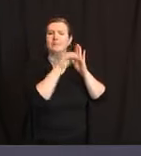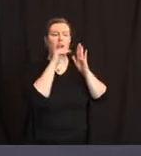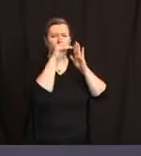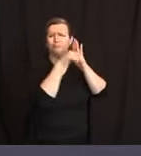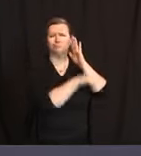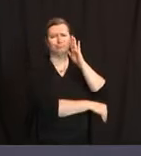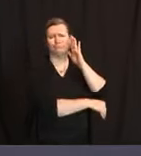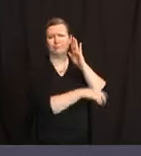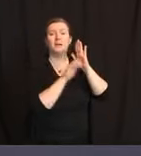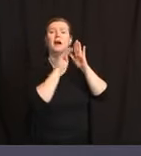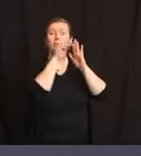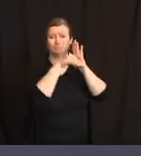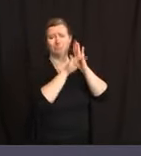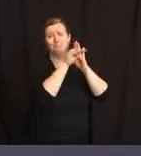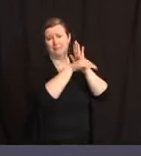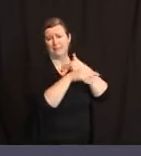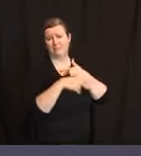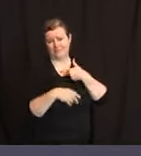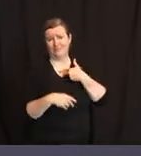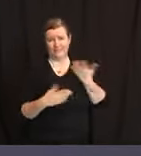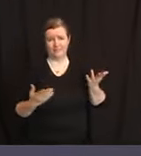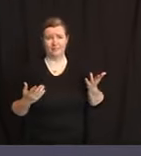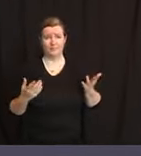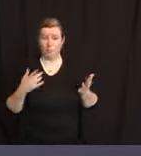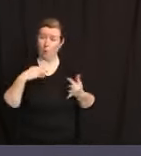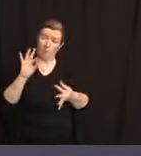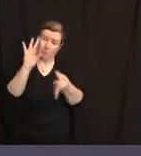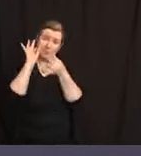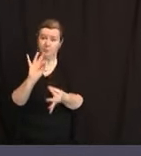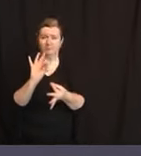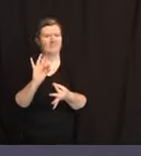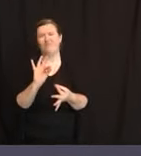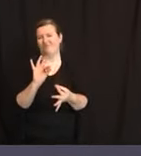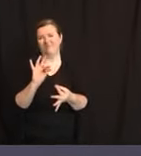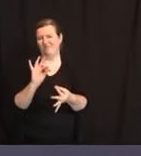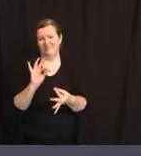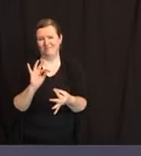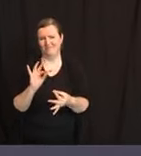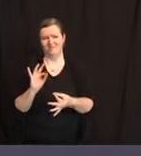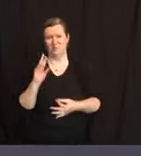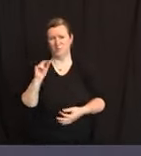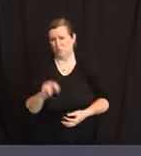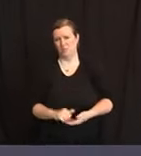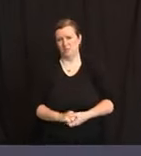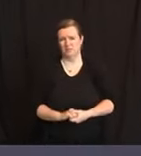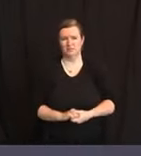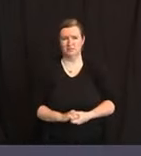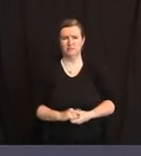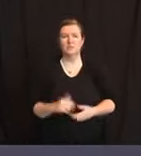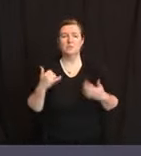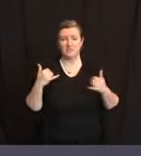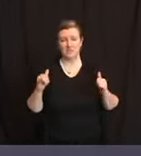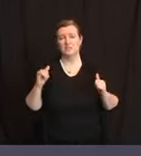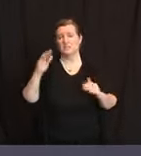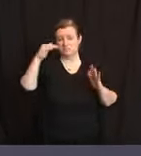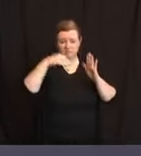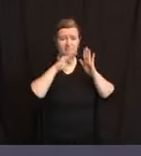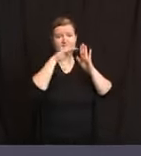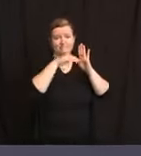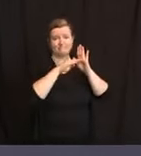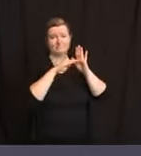this differently, if we bat 1,000 on taking steps responsibly, we're going to have flare-ups, which is why we have the